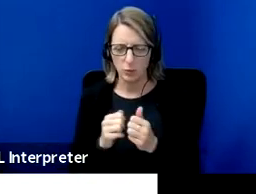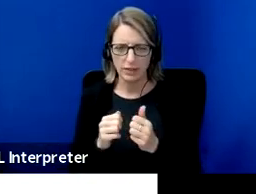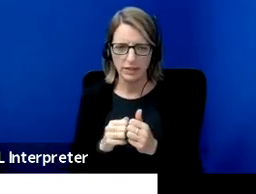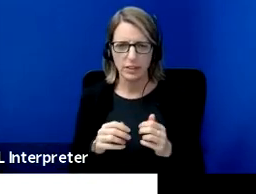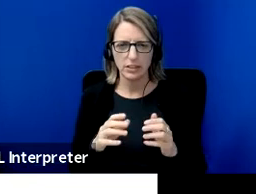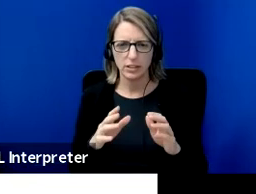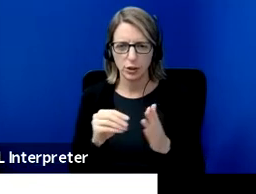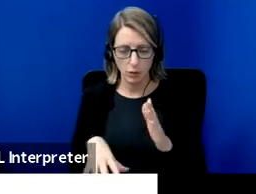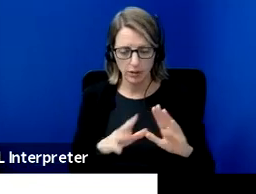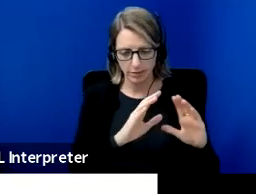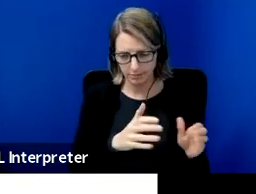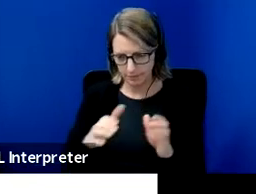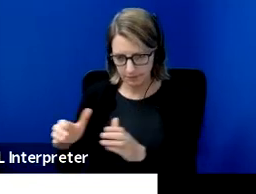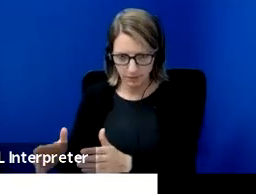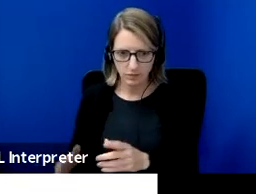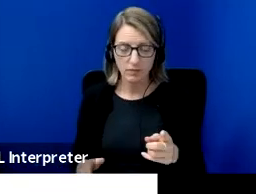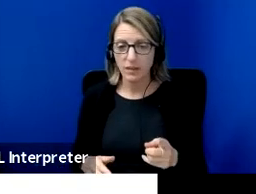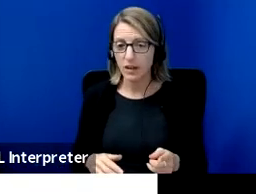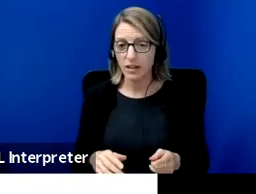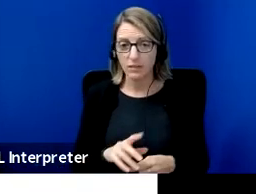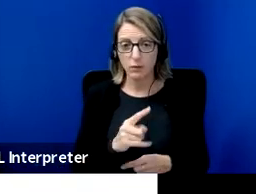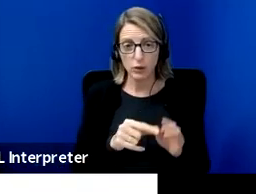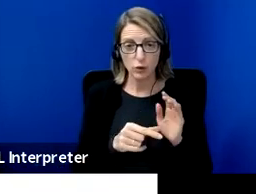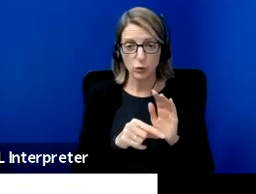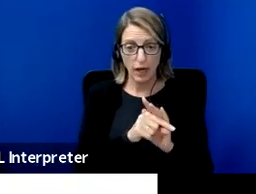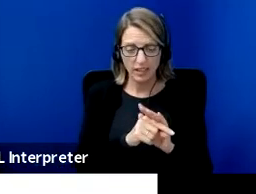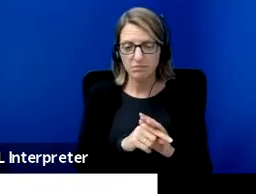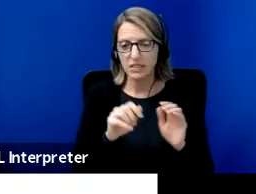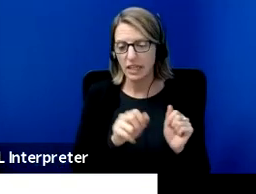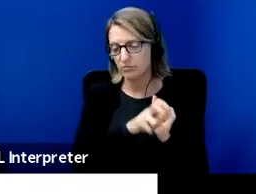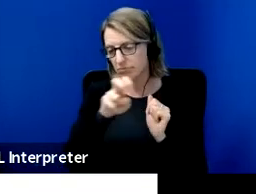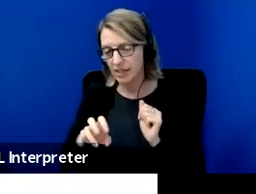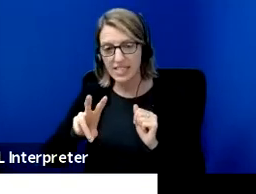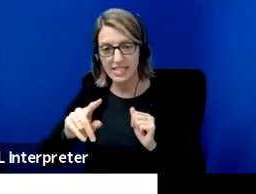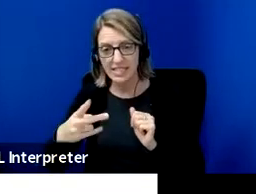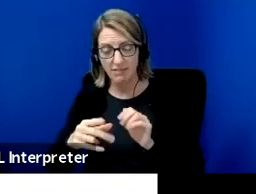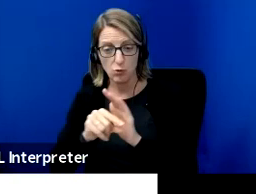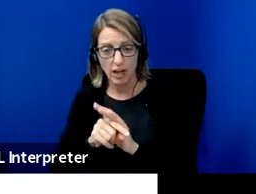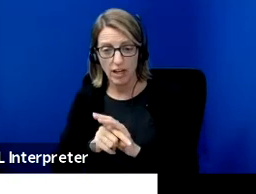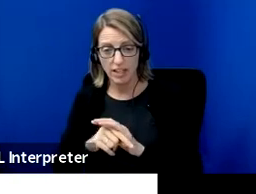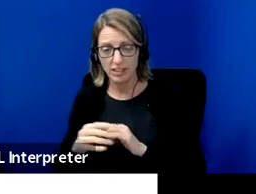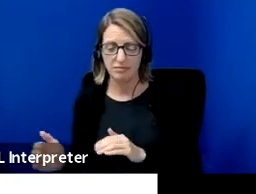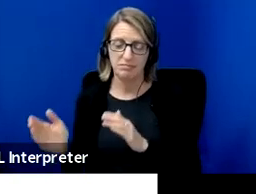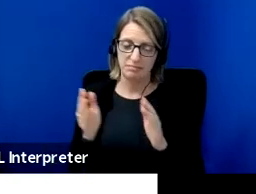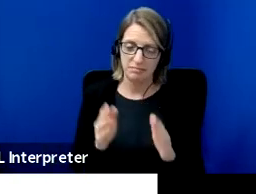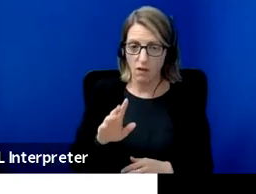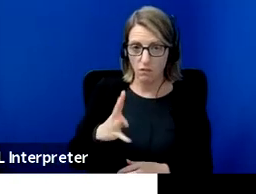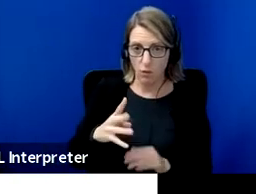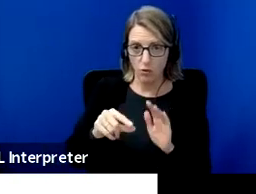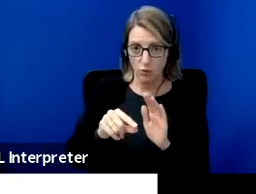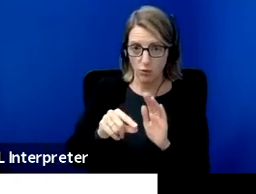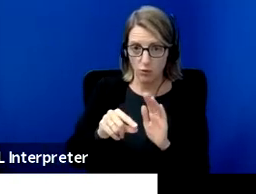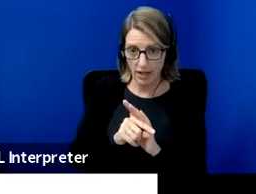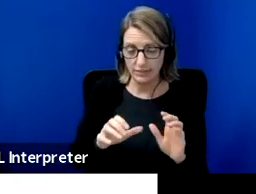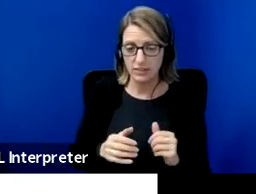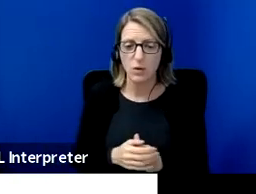in first grade. I could look at 7th grade activities. I could look at 4th grade activities. I could